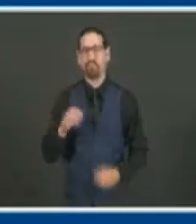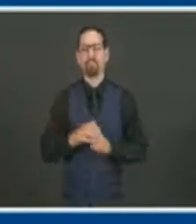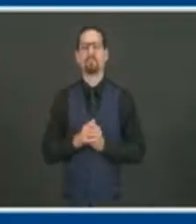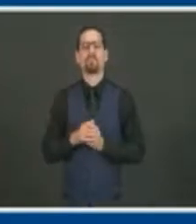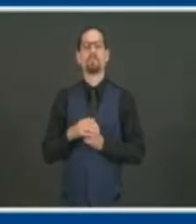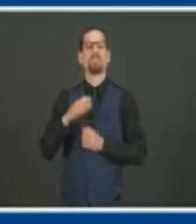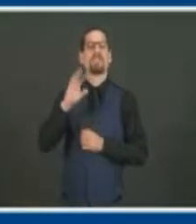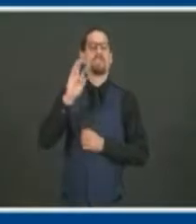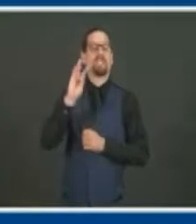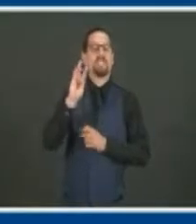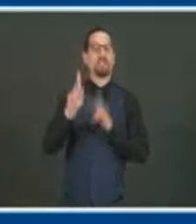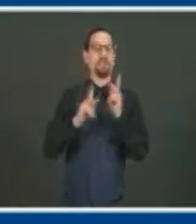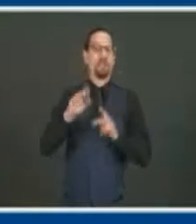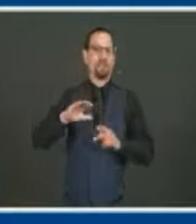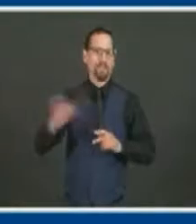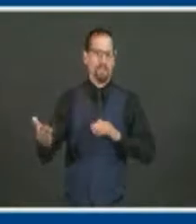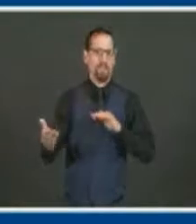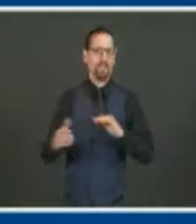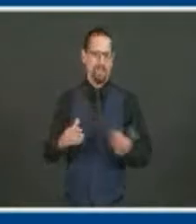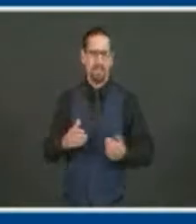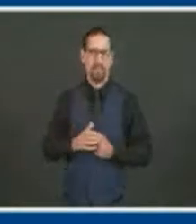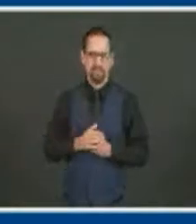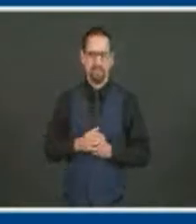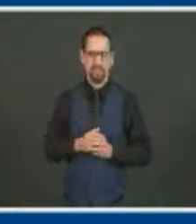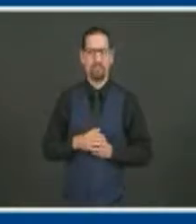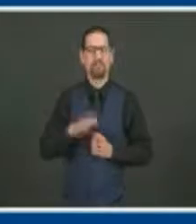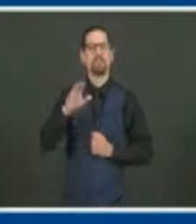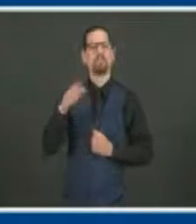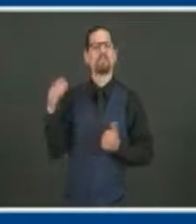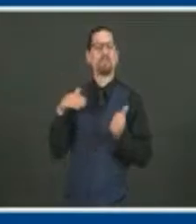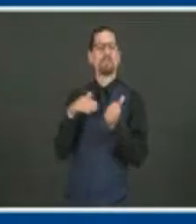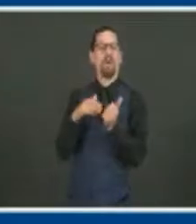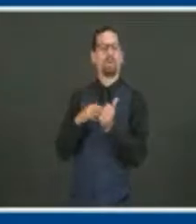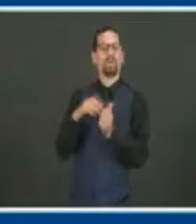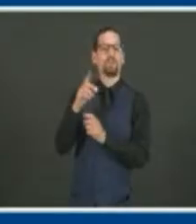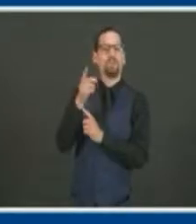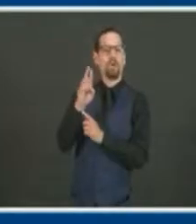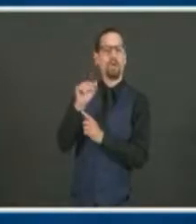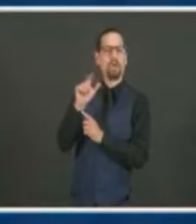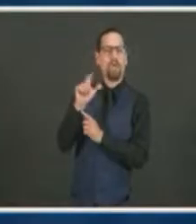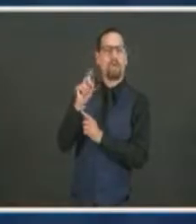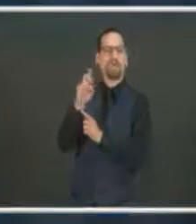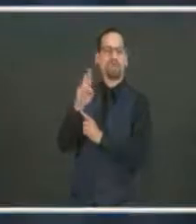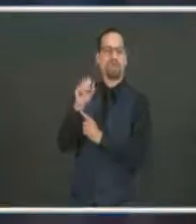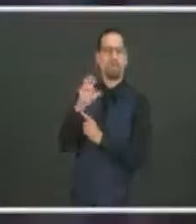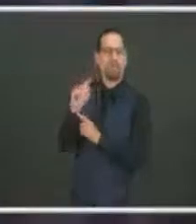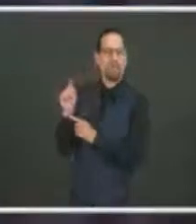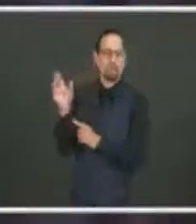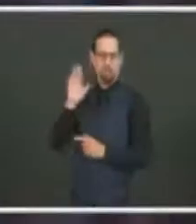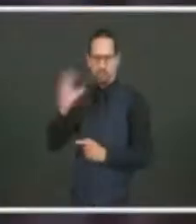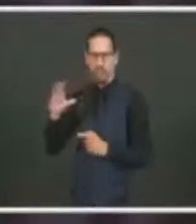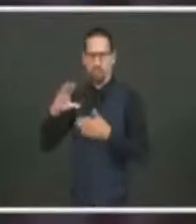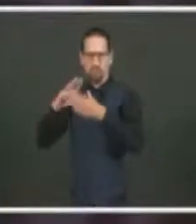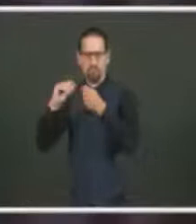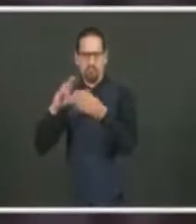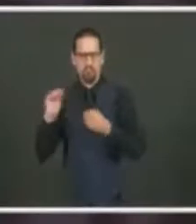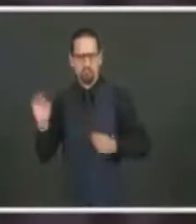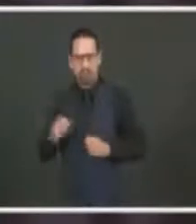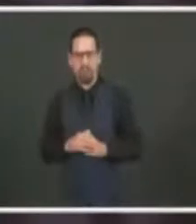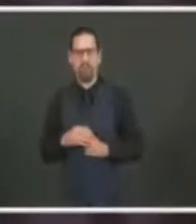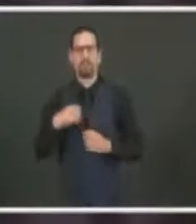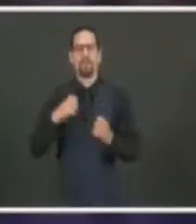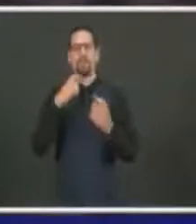that. I will say, as I've often said here, thank you to the people of Rhode Island. There was a report out